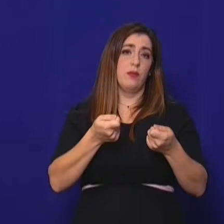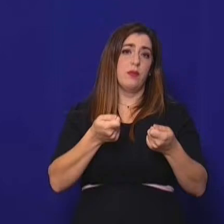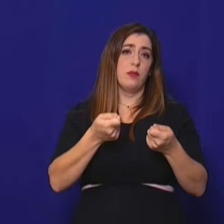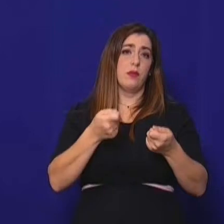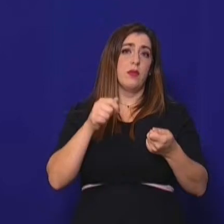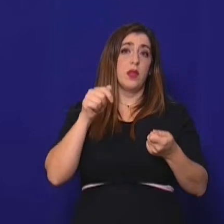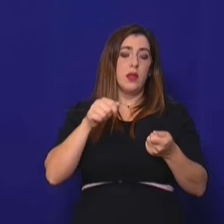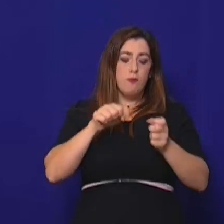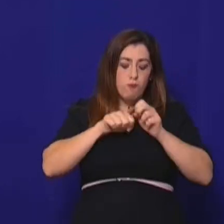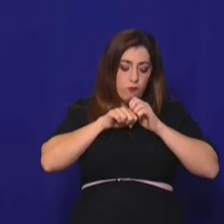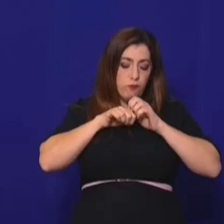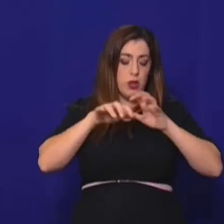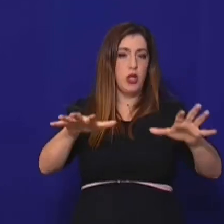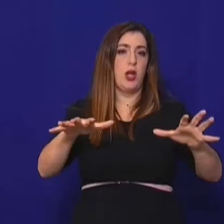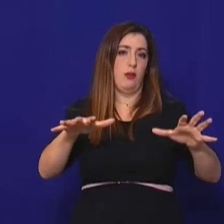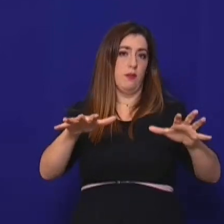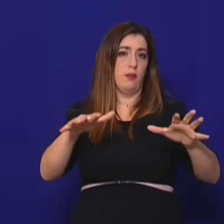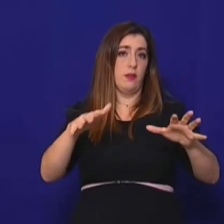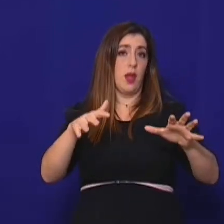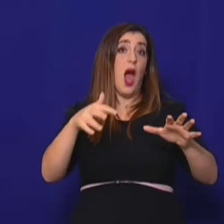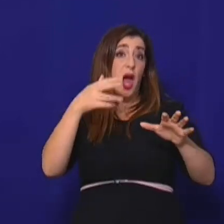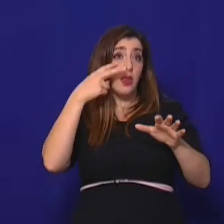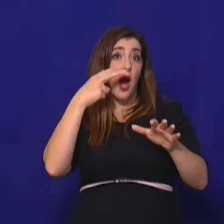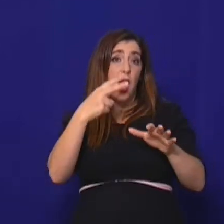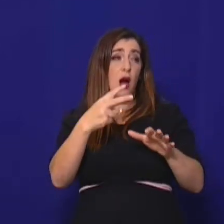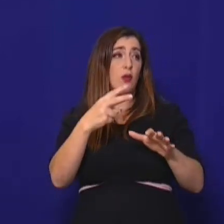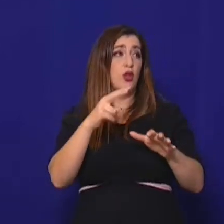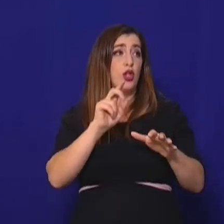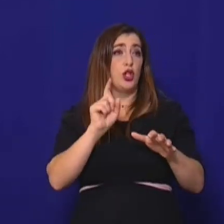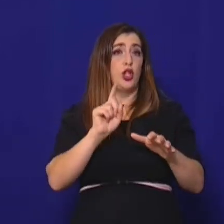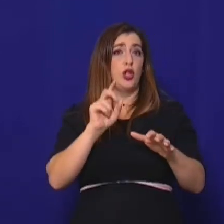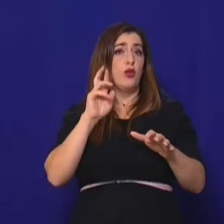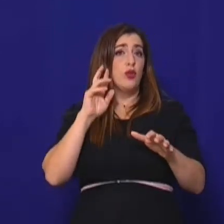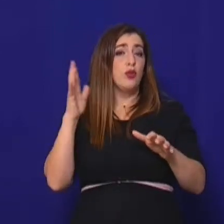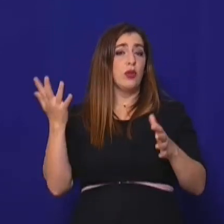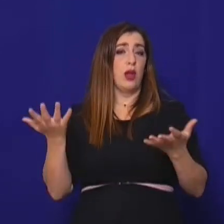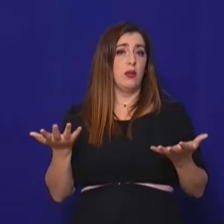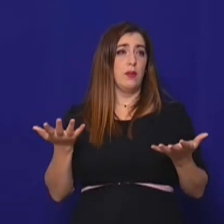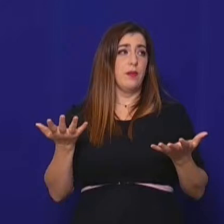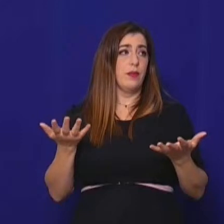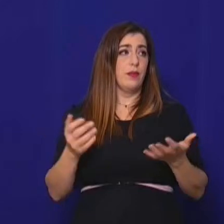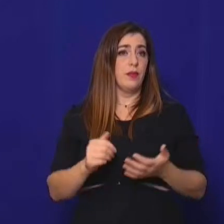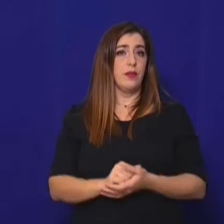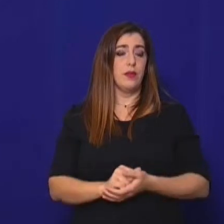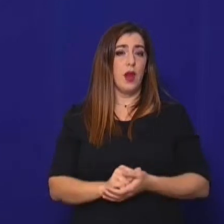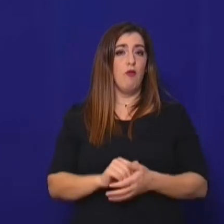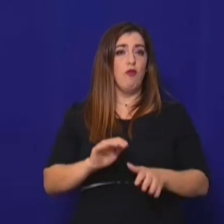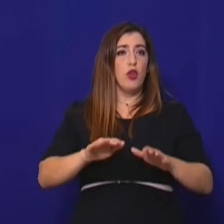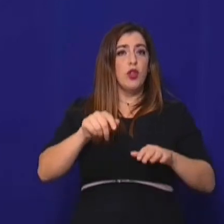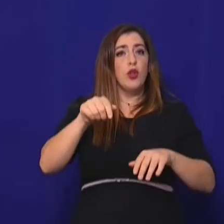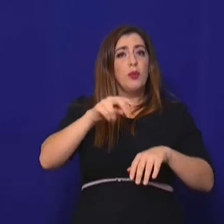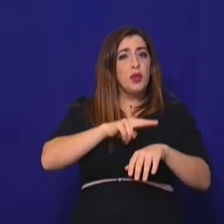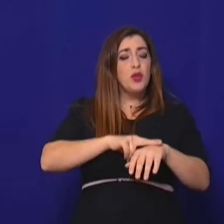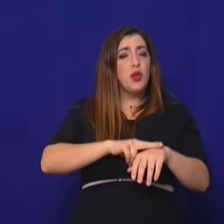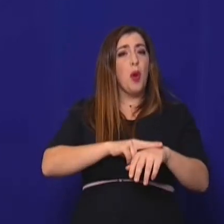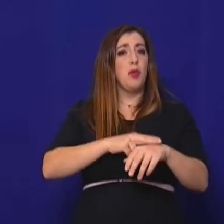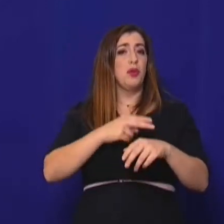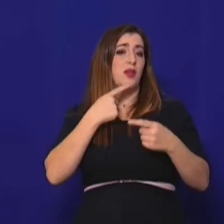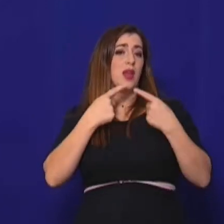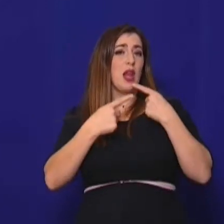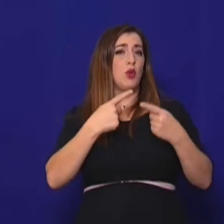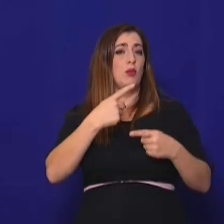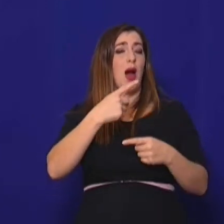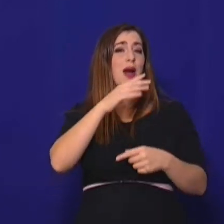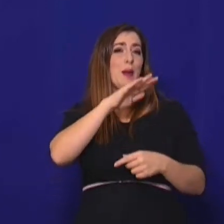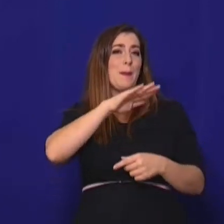qegħdin narawha qudiemna tajjeb forsi titkellmu mal-istaff tal-Public Health COVID Team